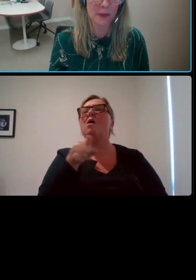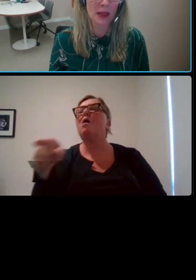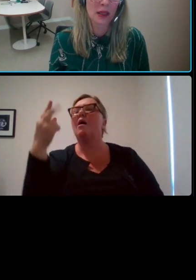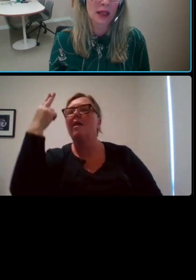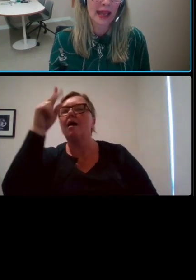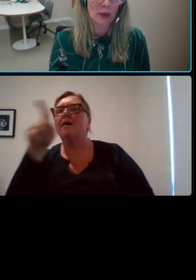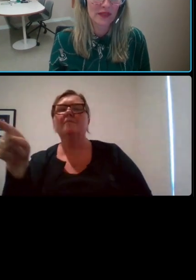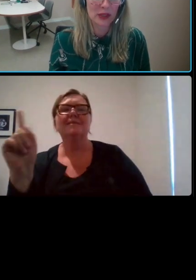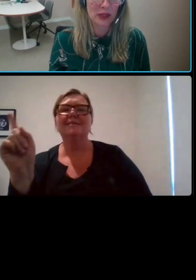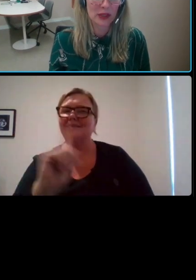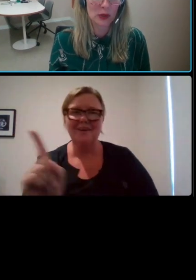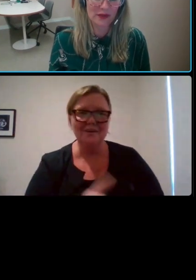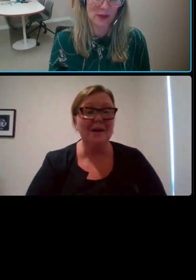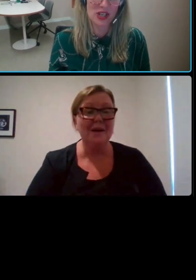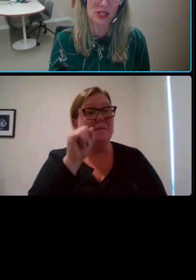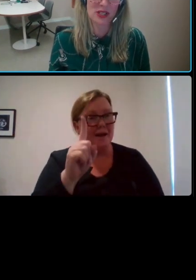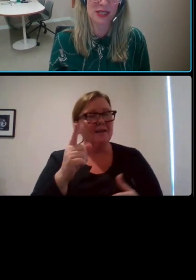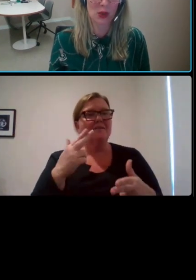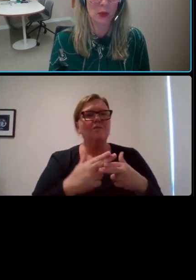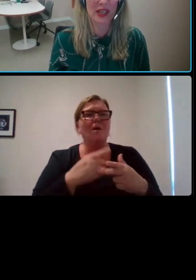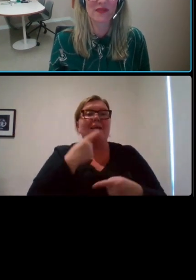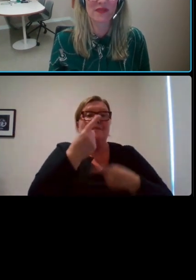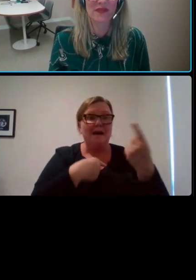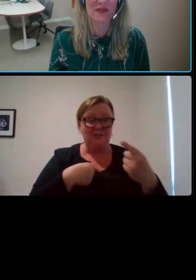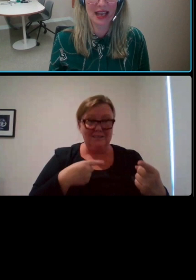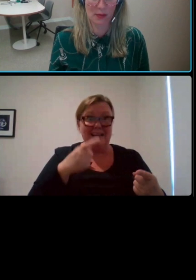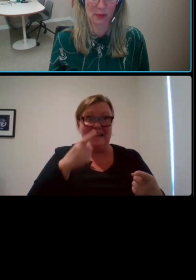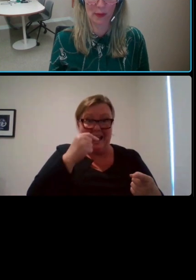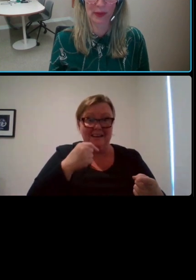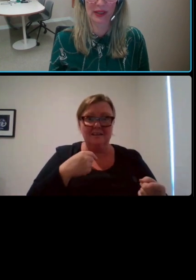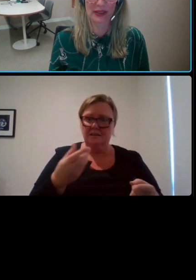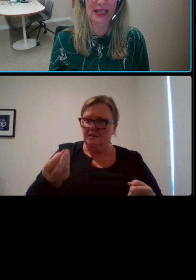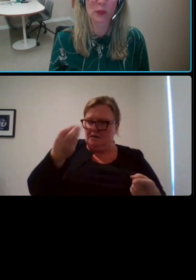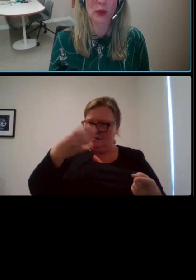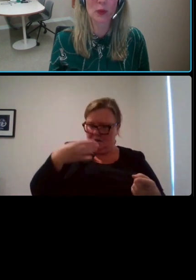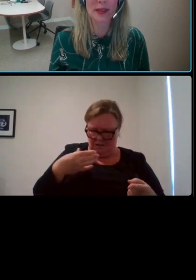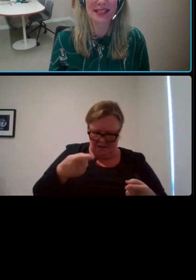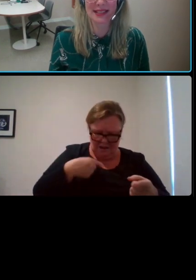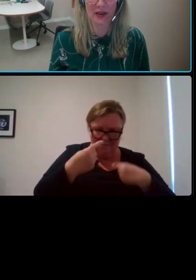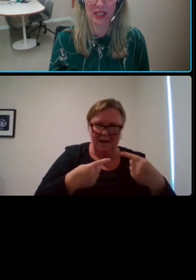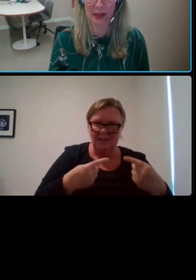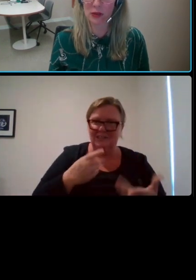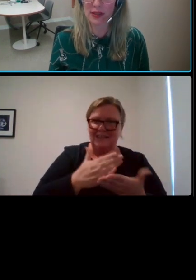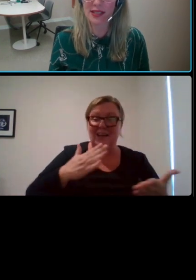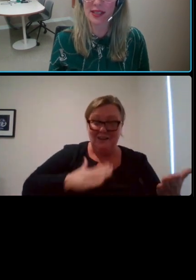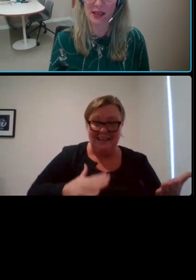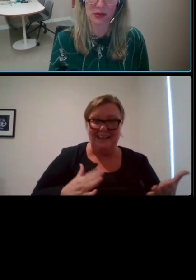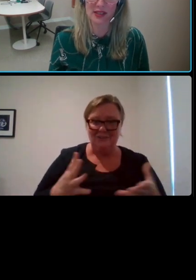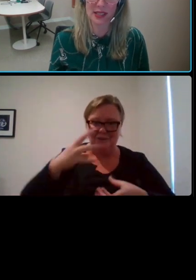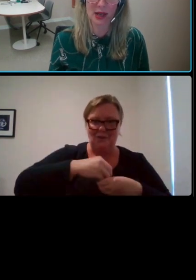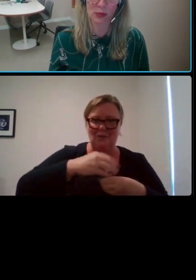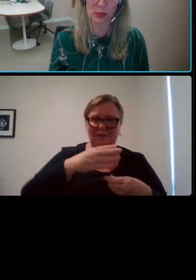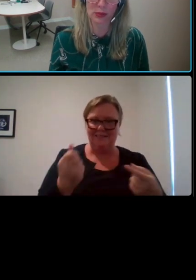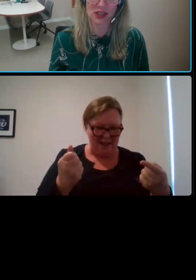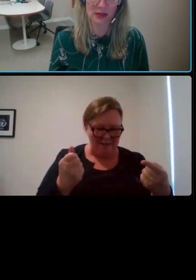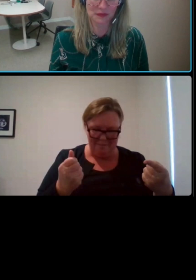disclosure. However, in order for information to be dealt with and investigated appropriately, it will be necessary to include some